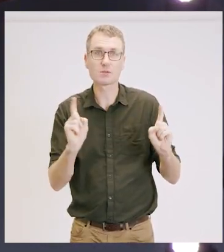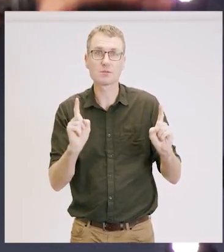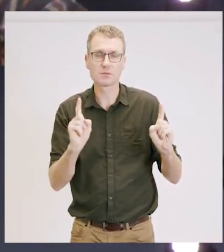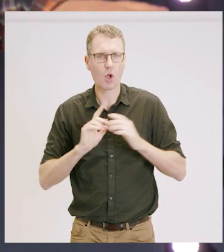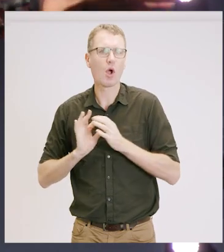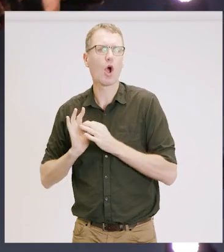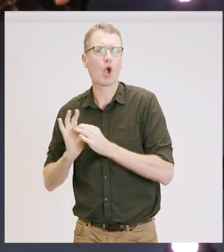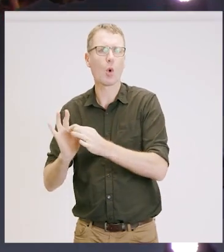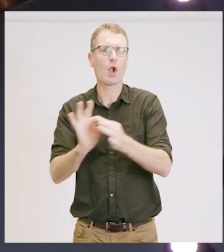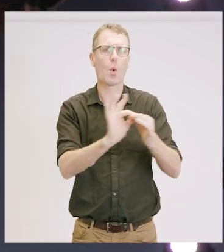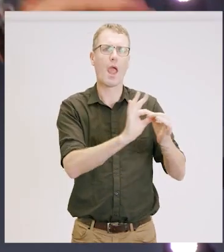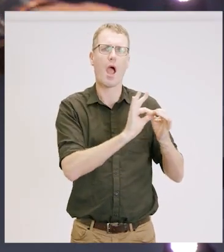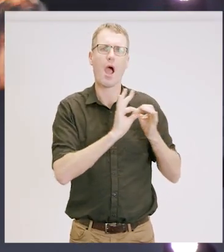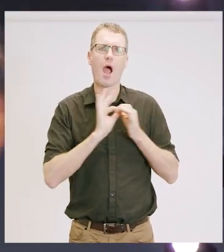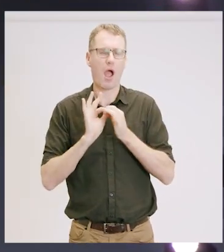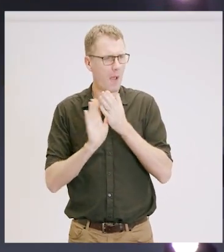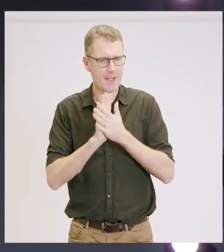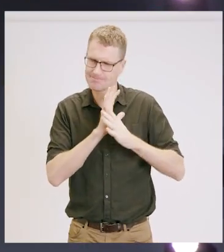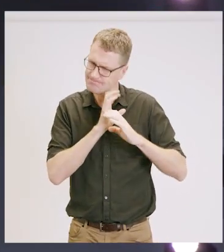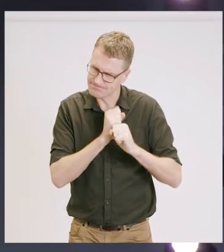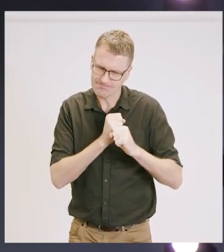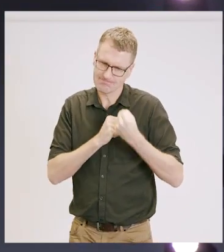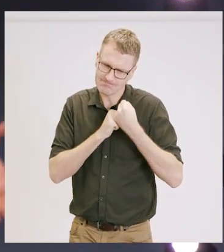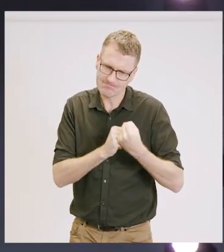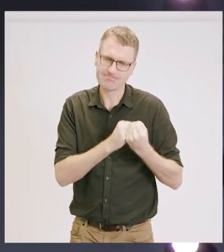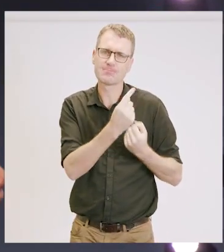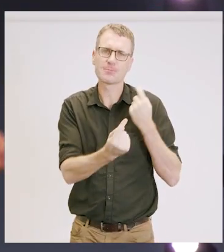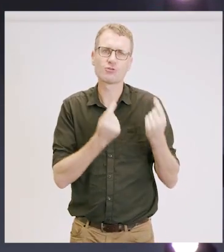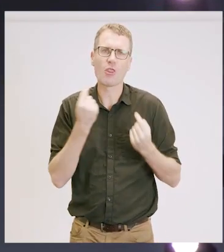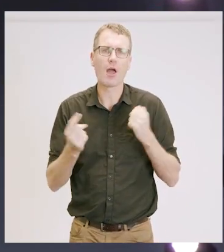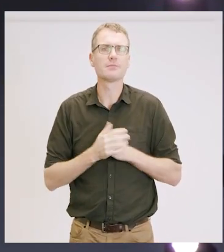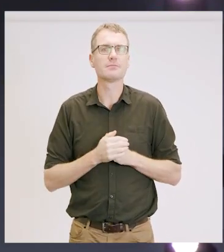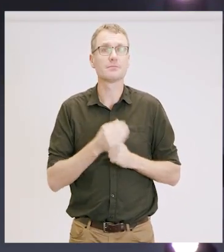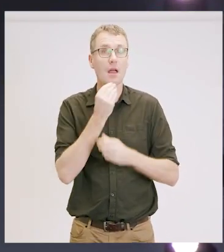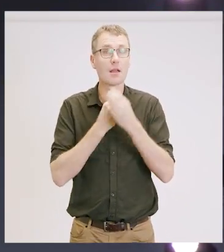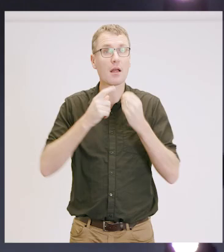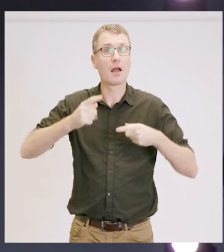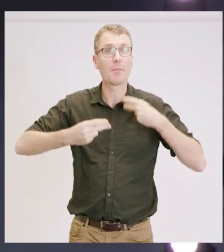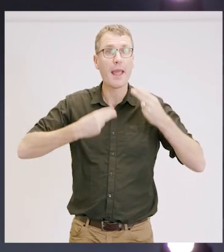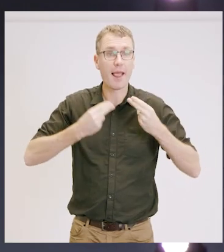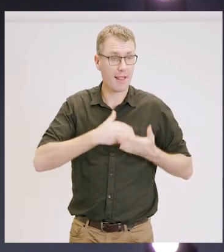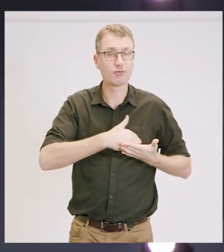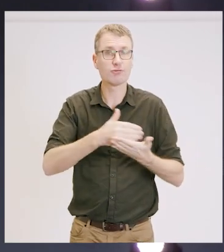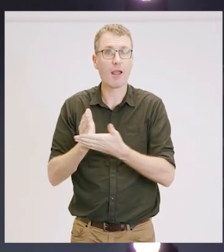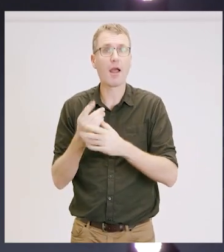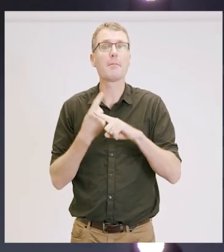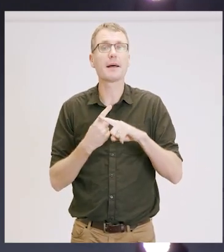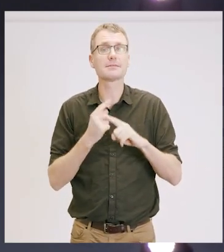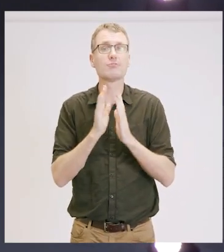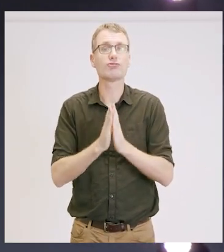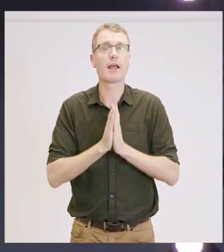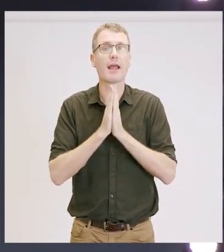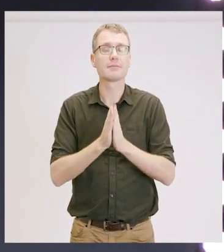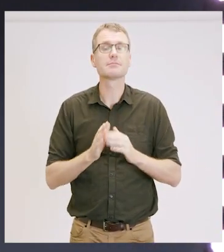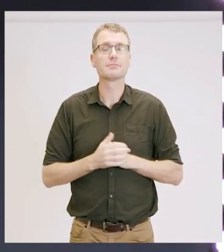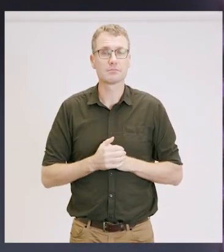to whanaungatanga, to being devoted to one another, to share meals and to prayer. That's what they committed to. And then